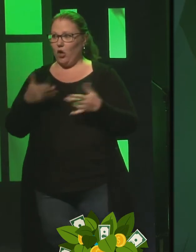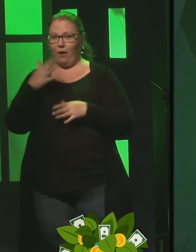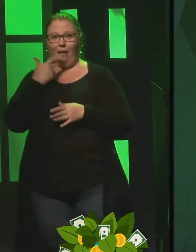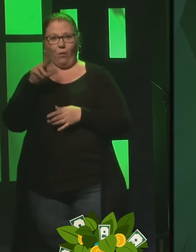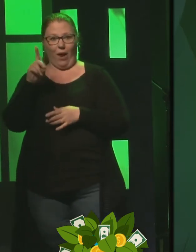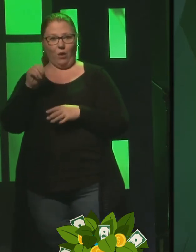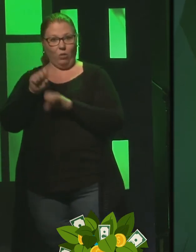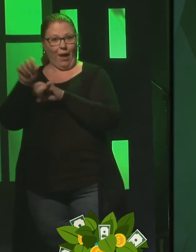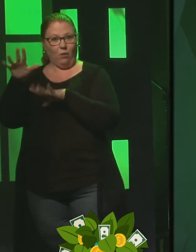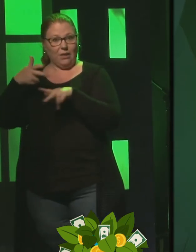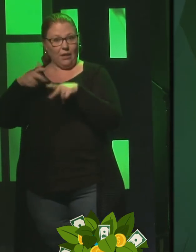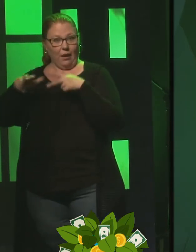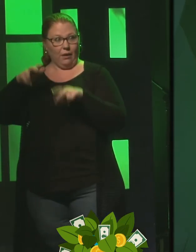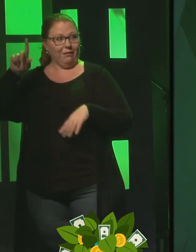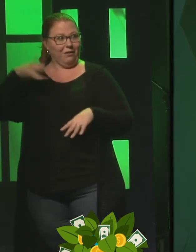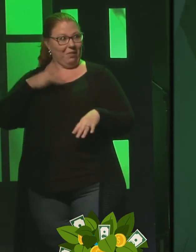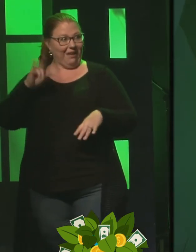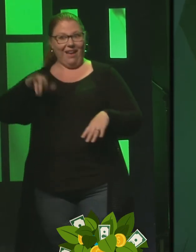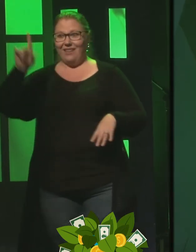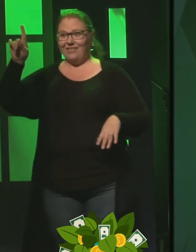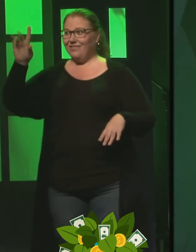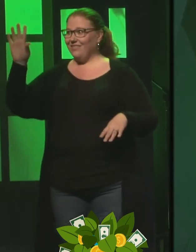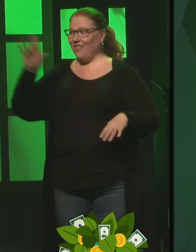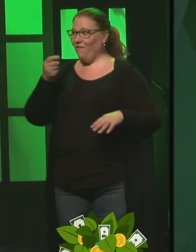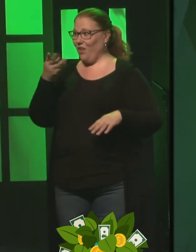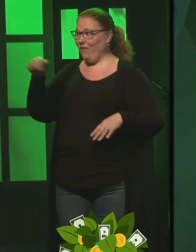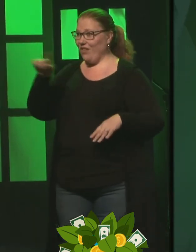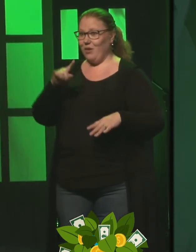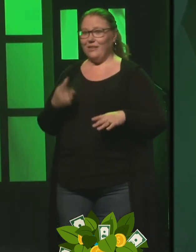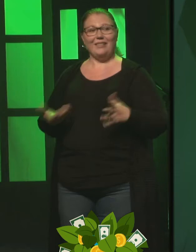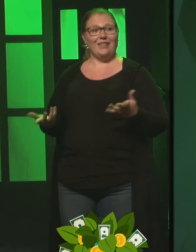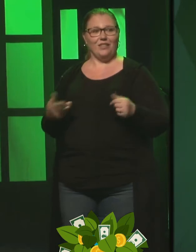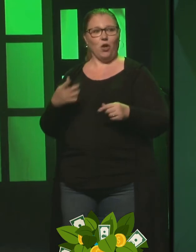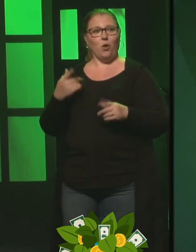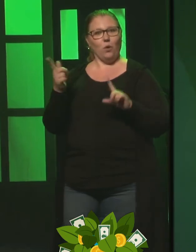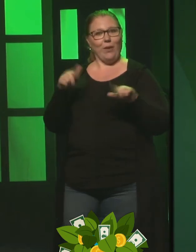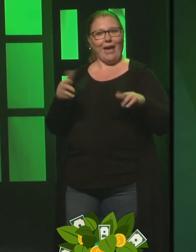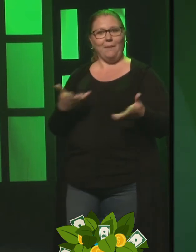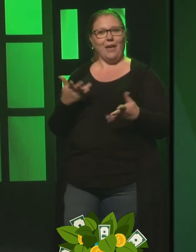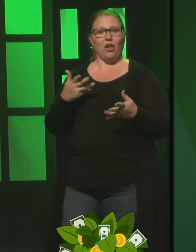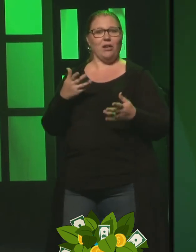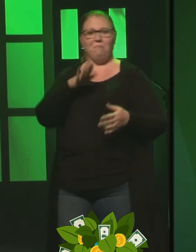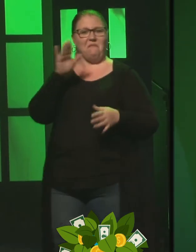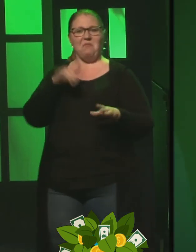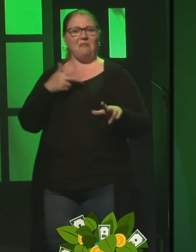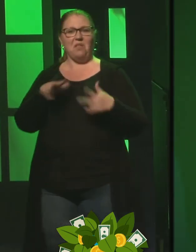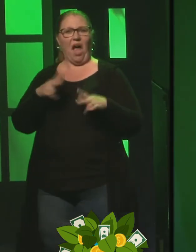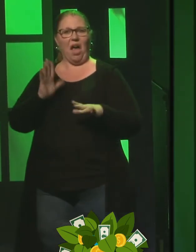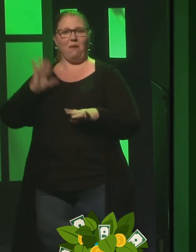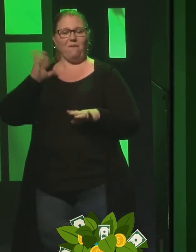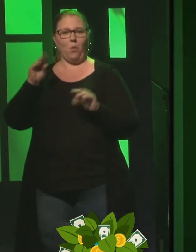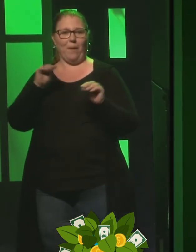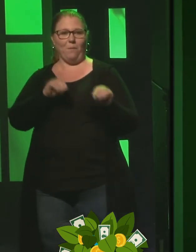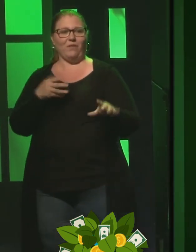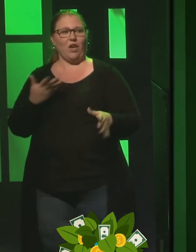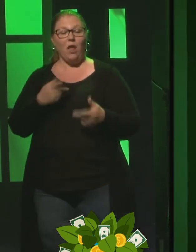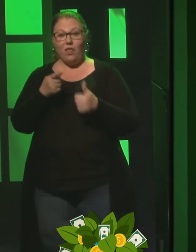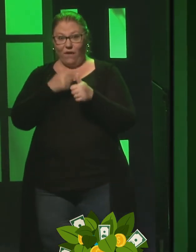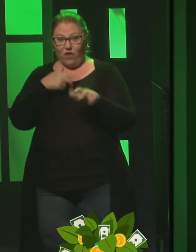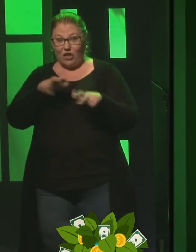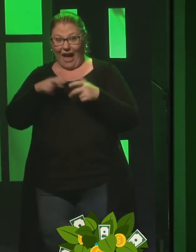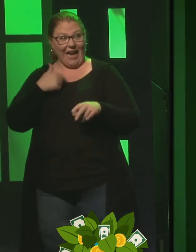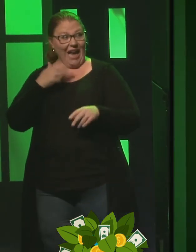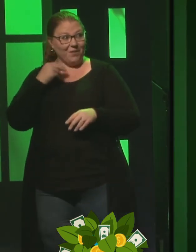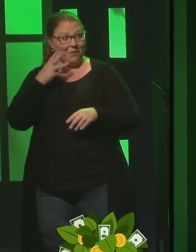Hike the mountains? Anybody like to hike? Anybody at all? A few of you like to hike? Some of you do, some of you don't. So we came here, never really done much hiking before. First hike I ever